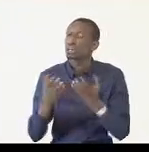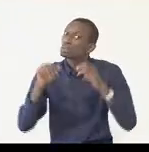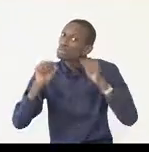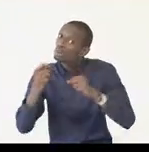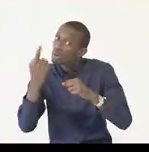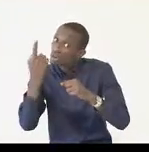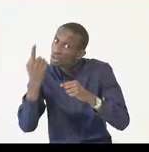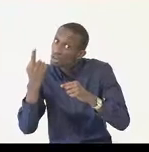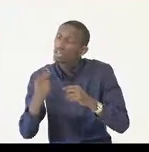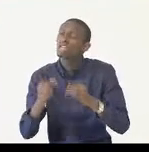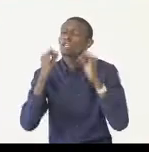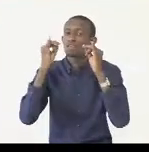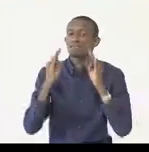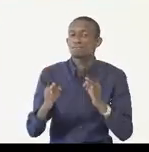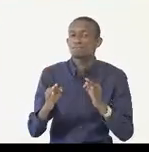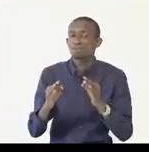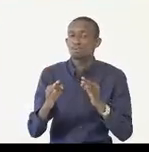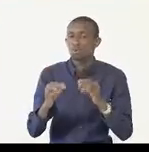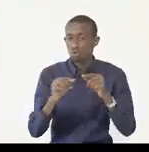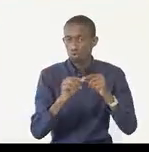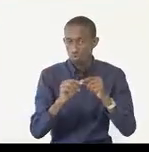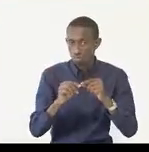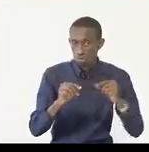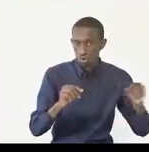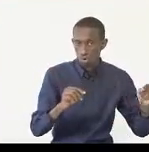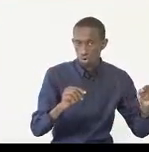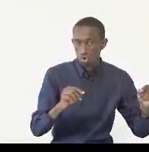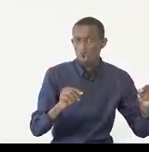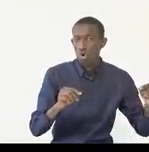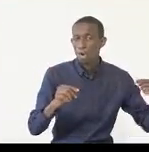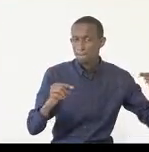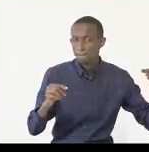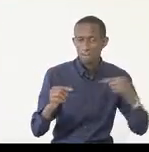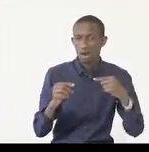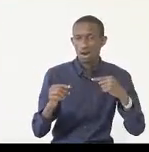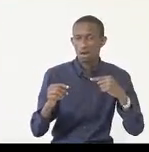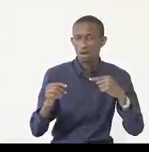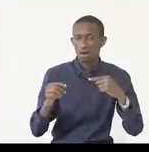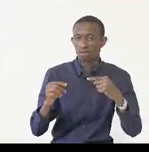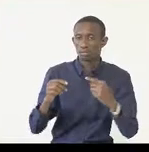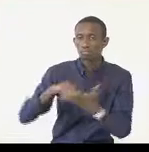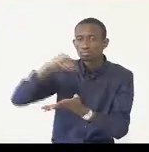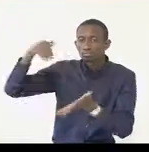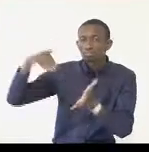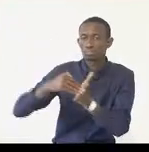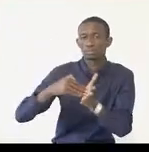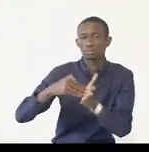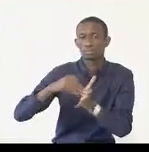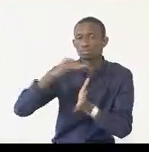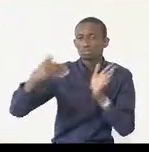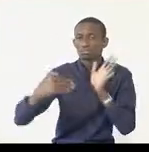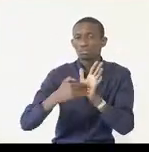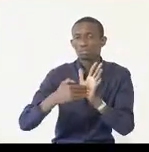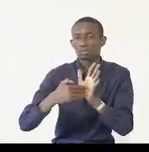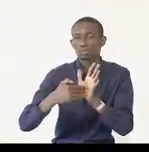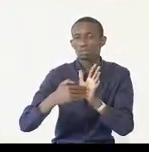here was also passing through the center of the second ball. Okay? I hope this